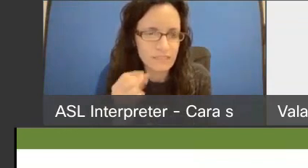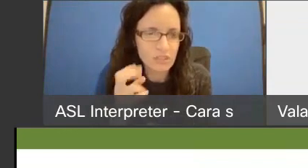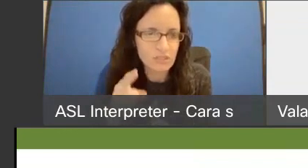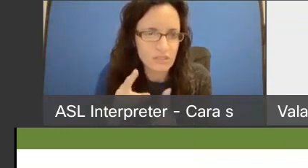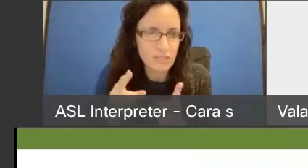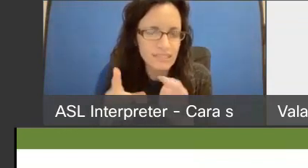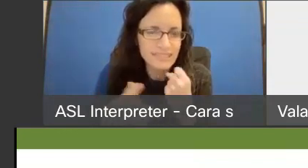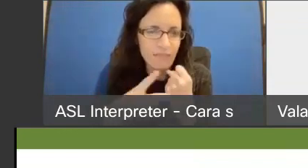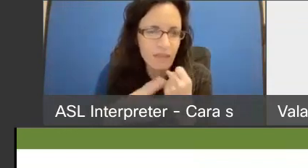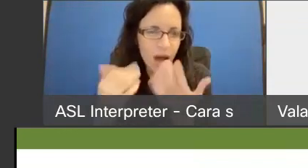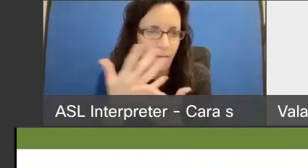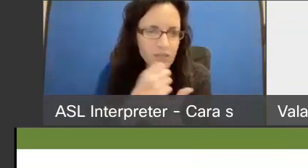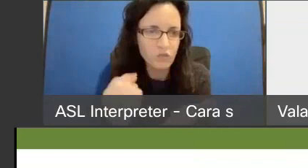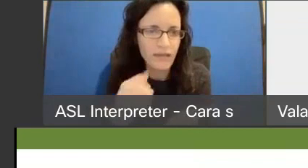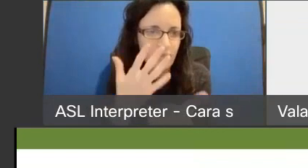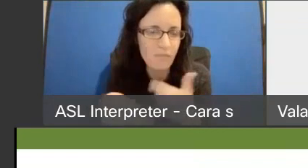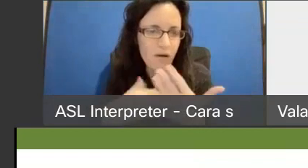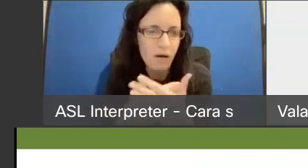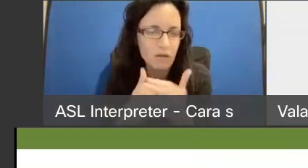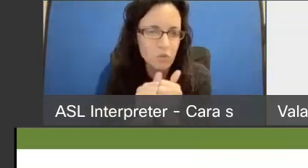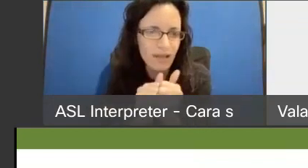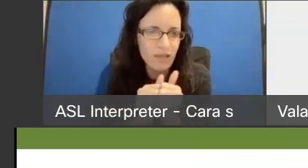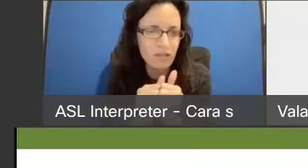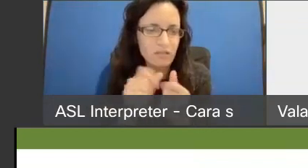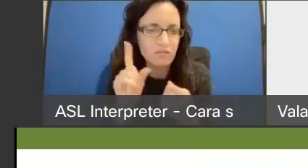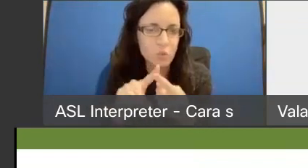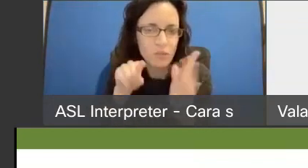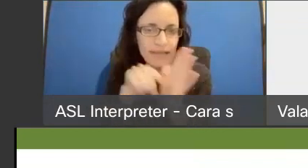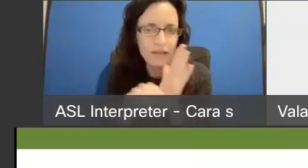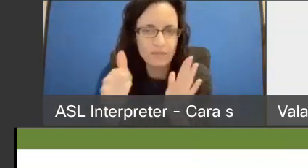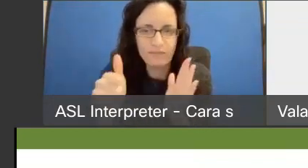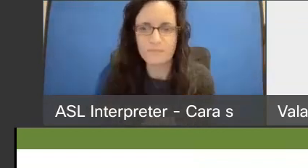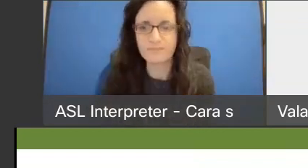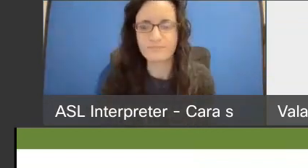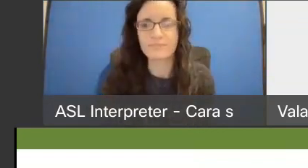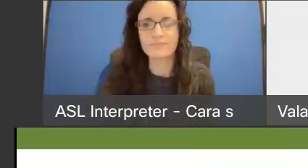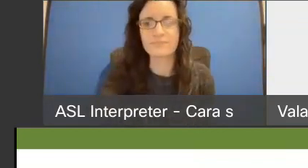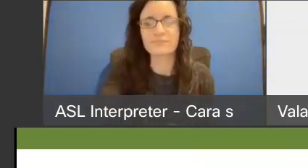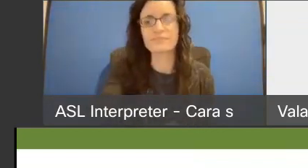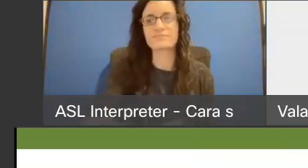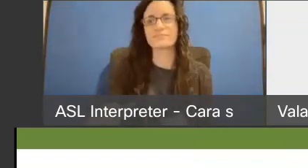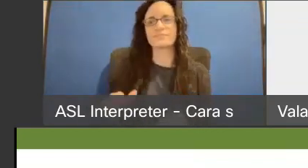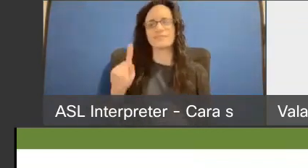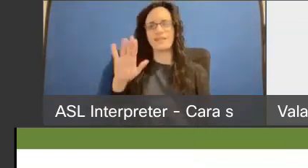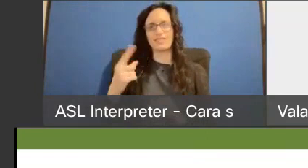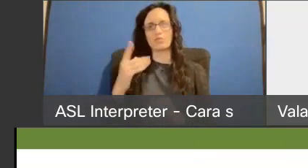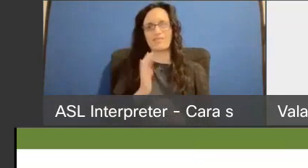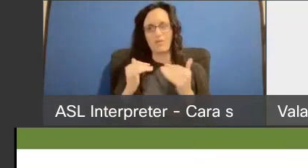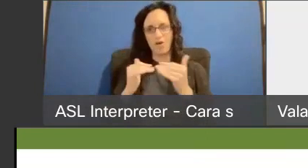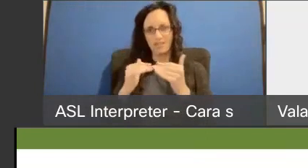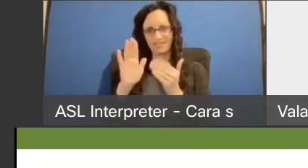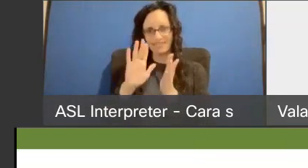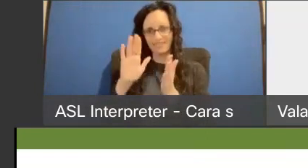all together at a later time in order to kill herself. That's Wahida, one of our colleagues at the trauma center, and she is describing